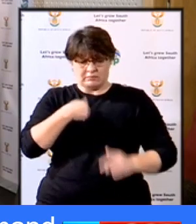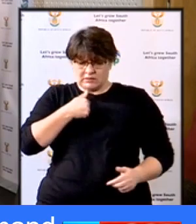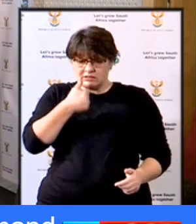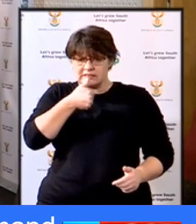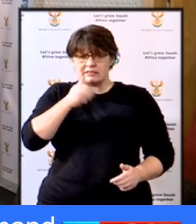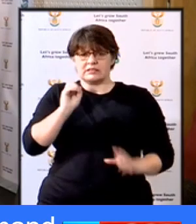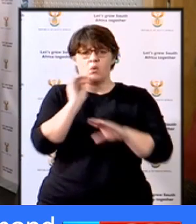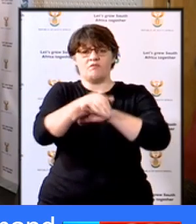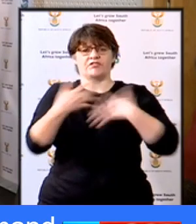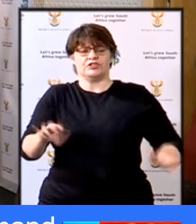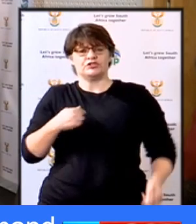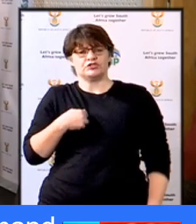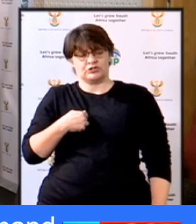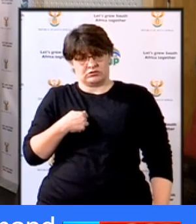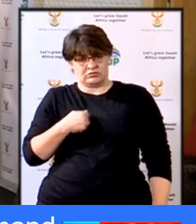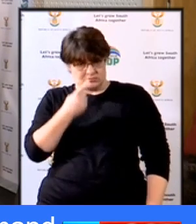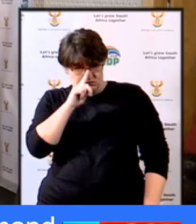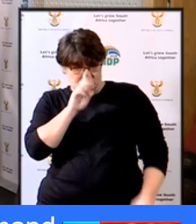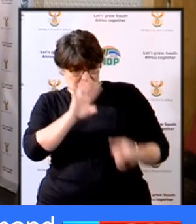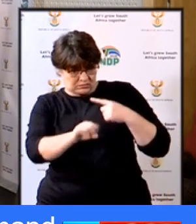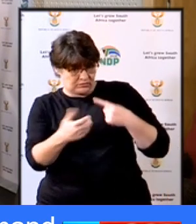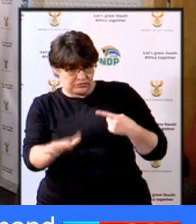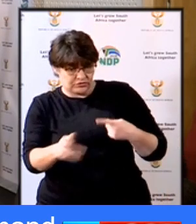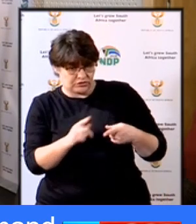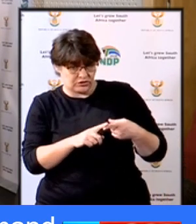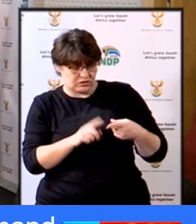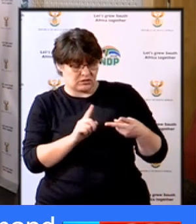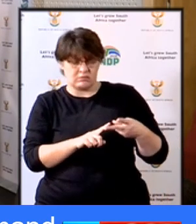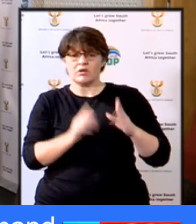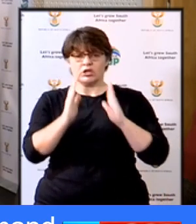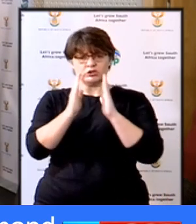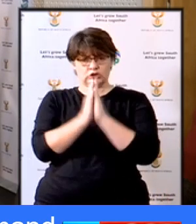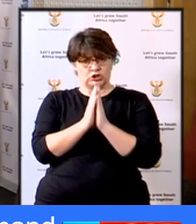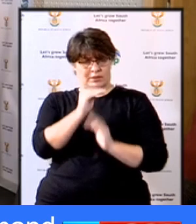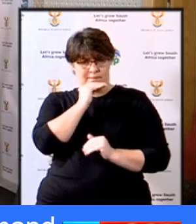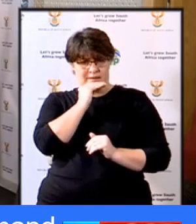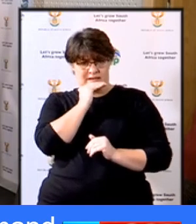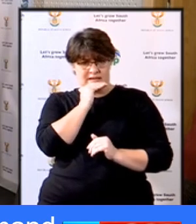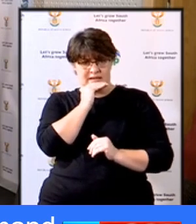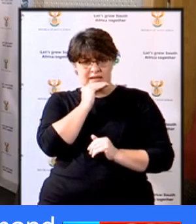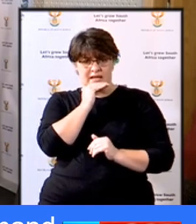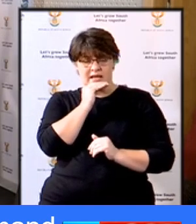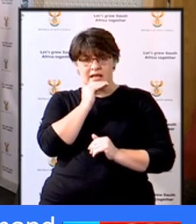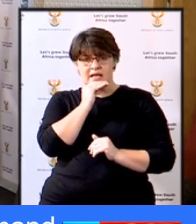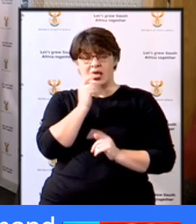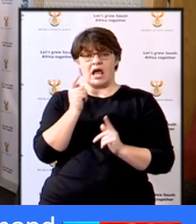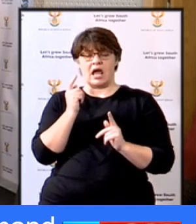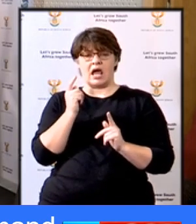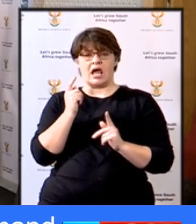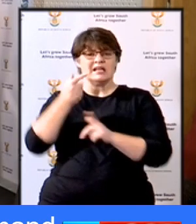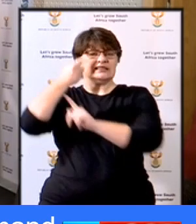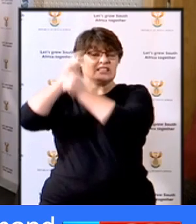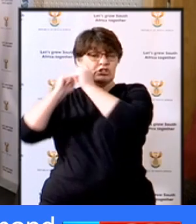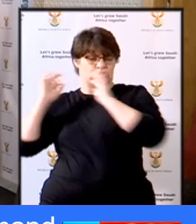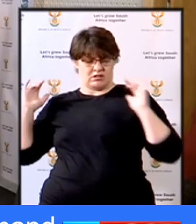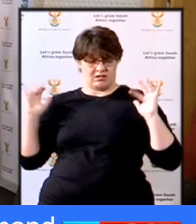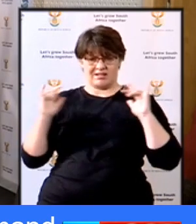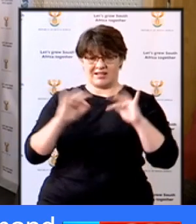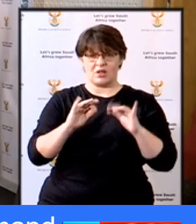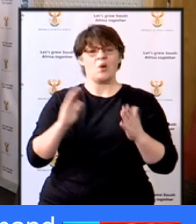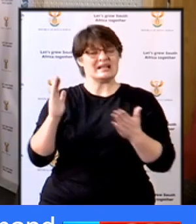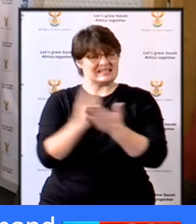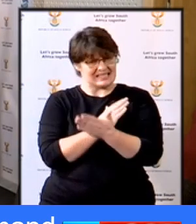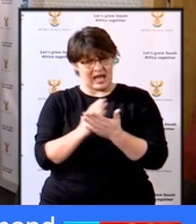opening? He's also asking, does the opening of churches also mean that traditional gatherings are allowed, since some people